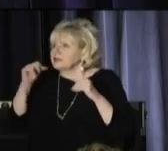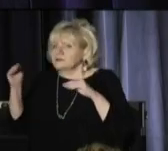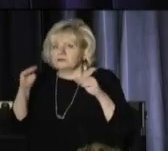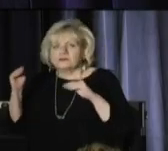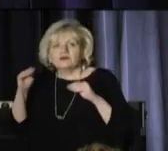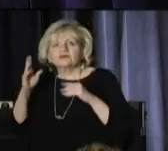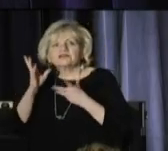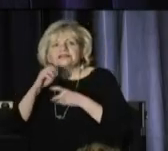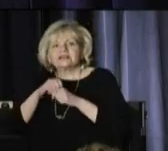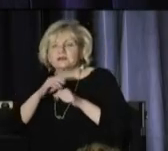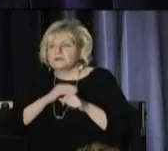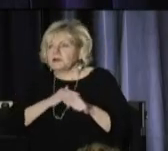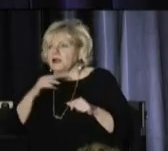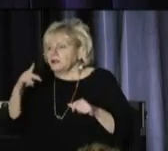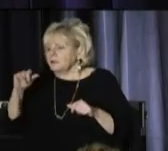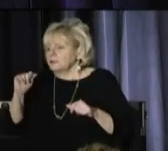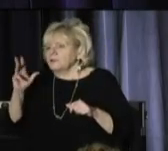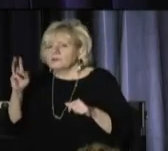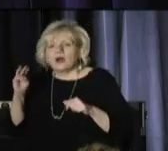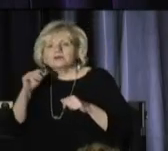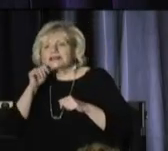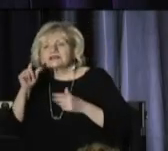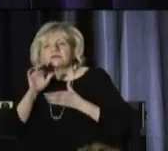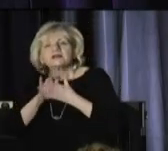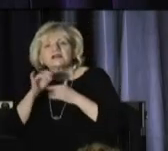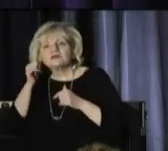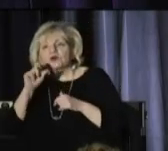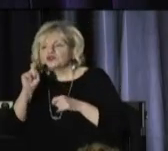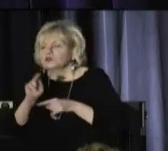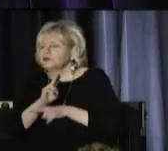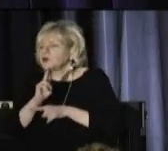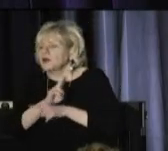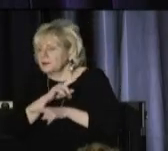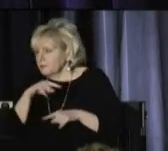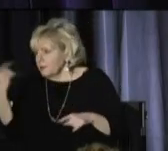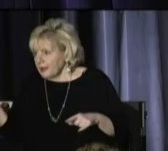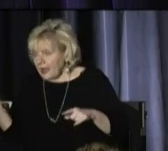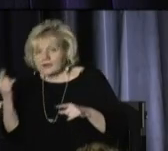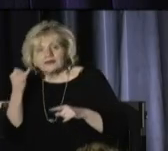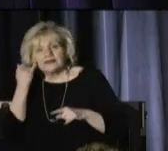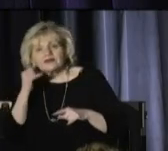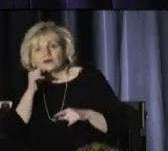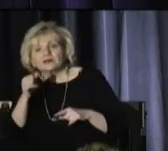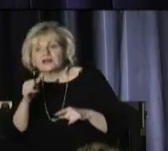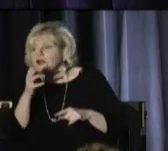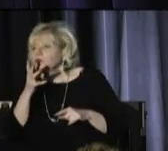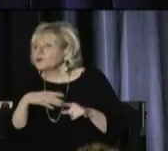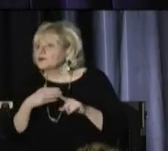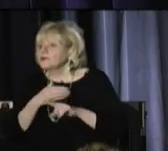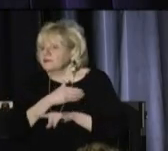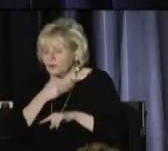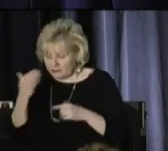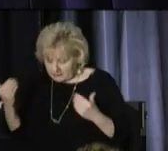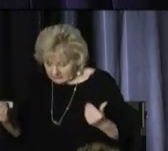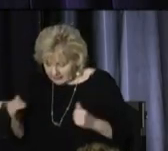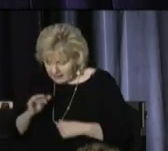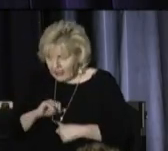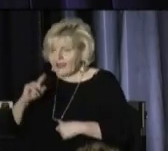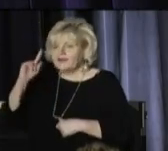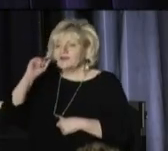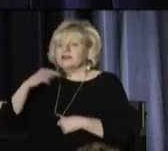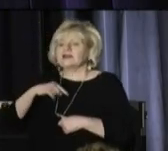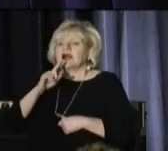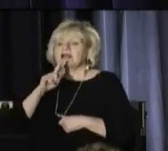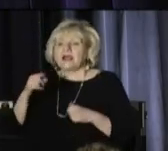into my palm. Tia doesn't believe girls should wear black, but if I wasn't a woman before today, I think I am one